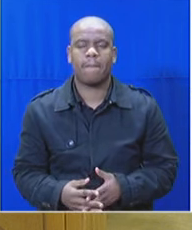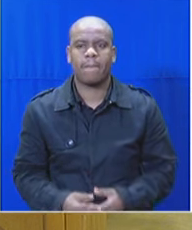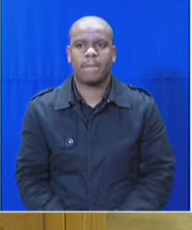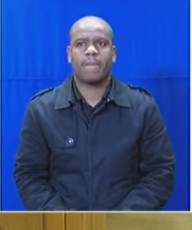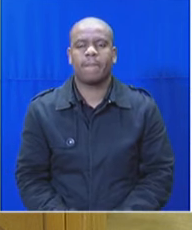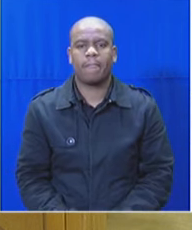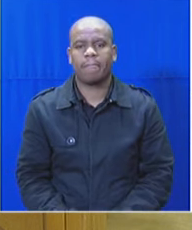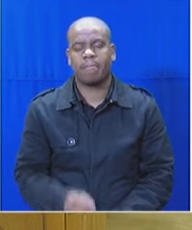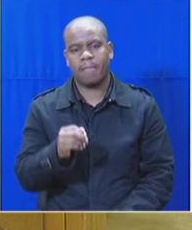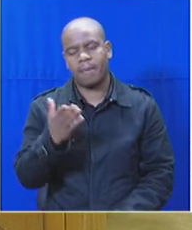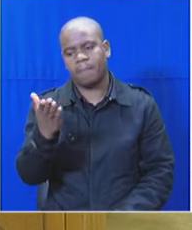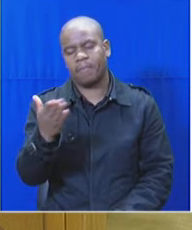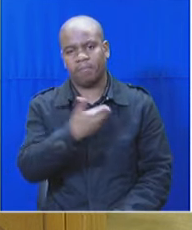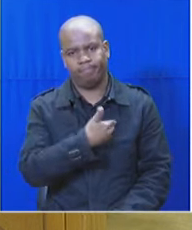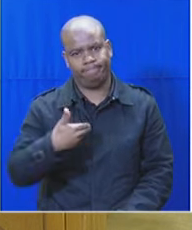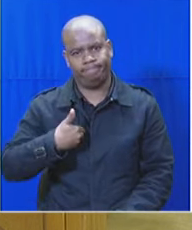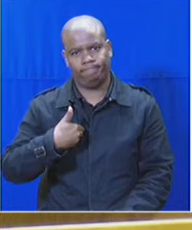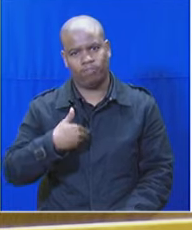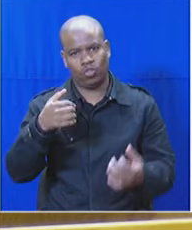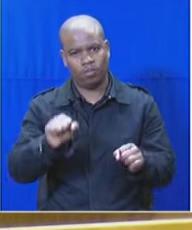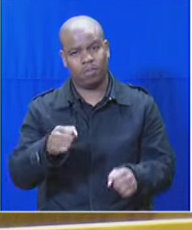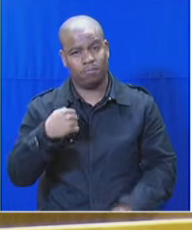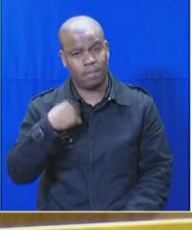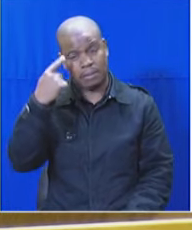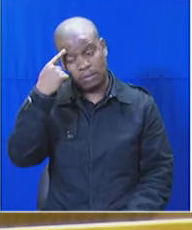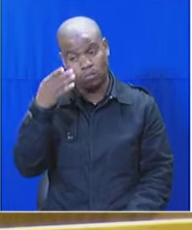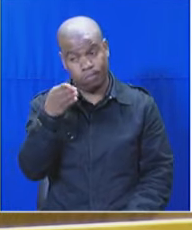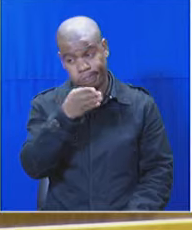Madam Chair, Karot Letsuma Sawana Mona.